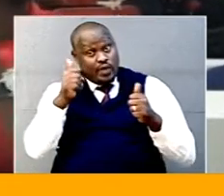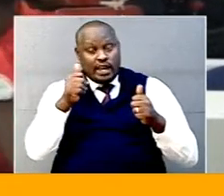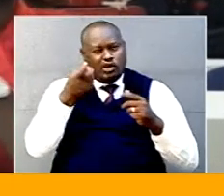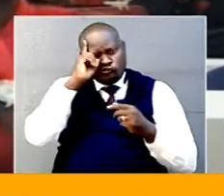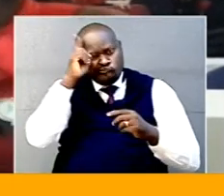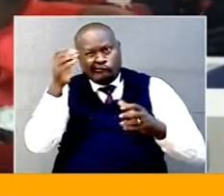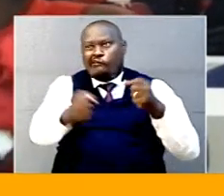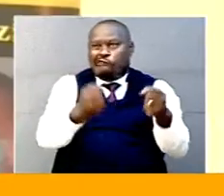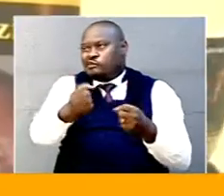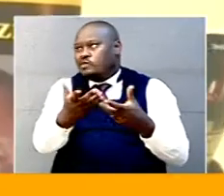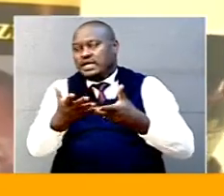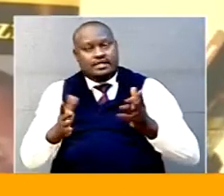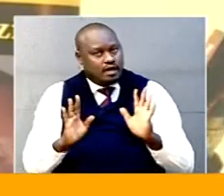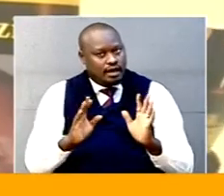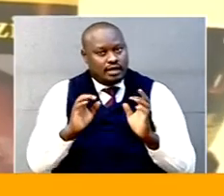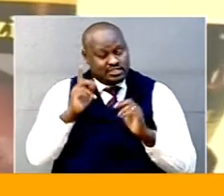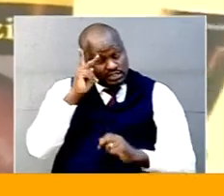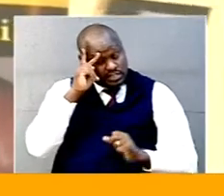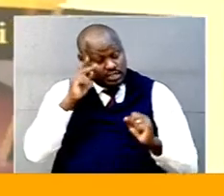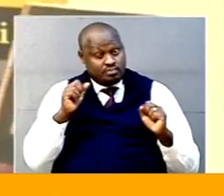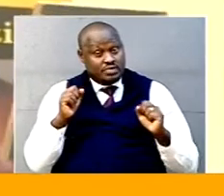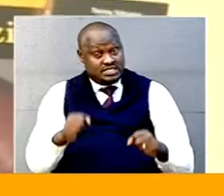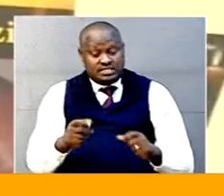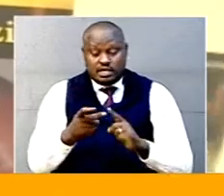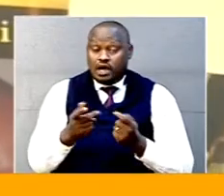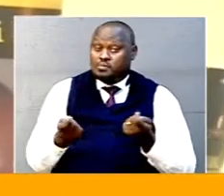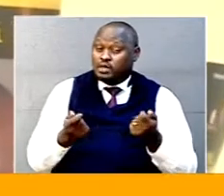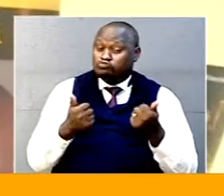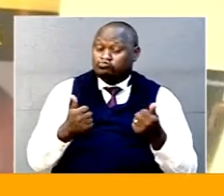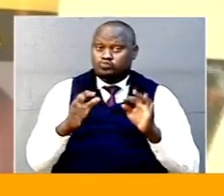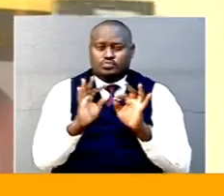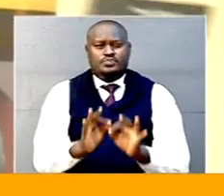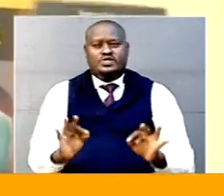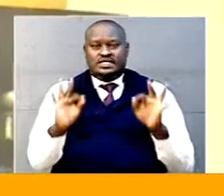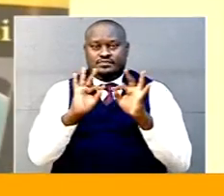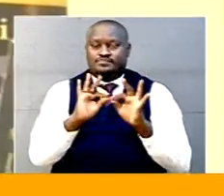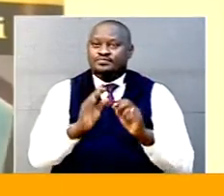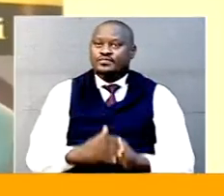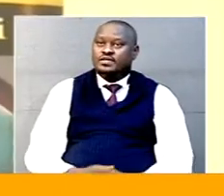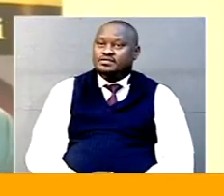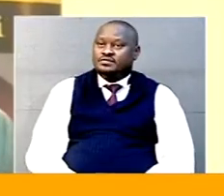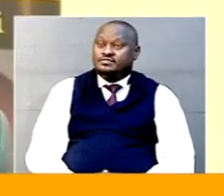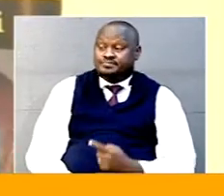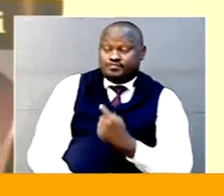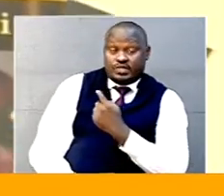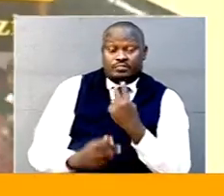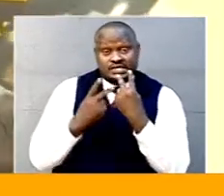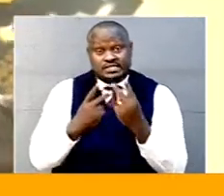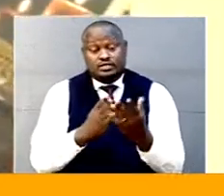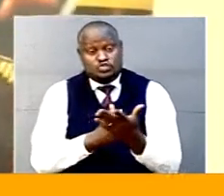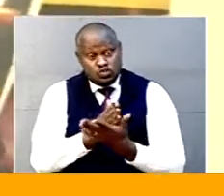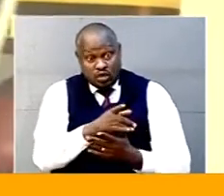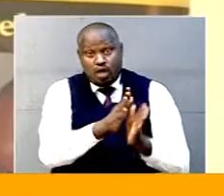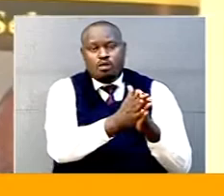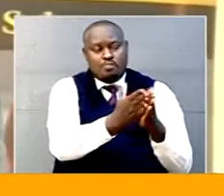and management. We will be part of our references for this generation. We will be part